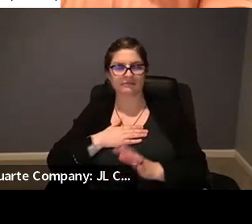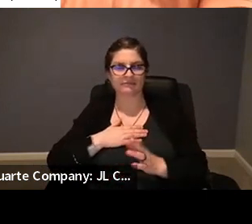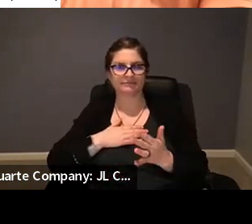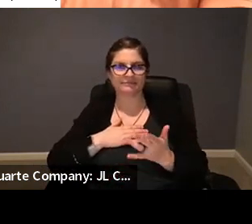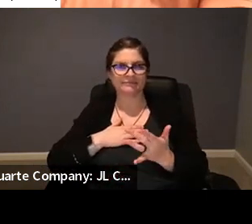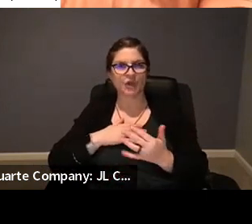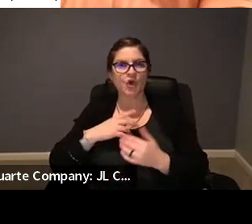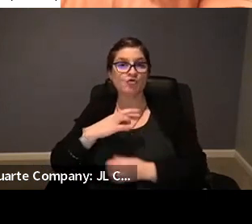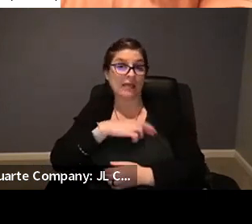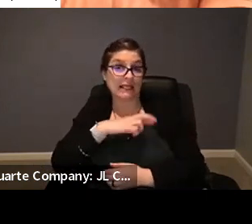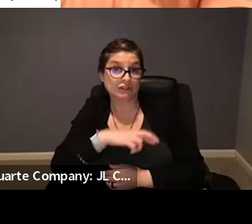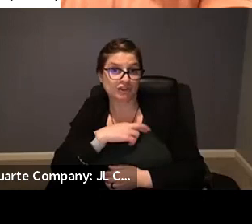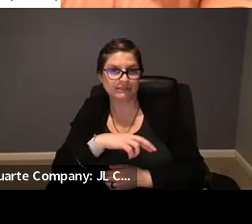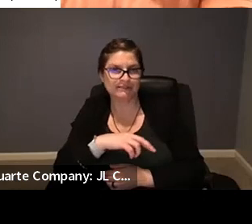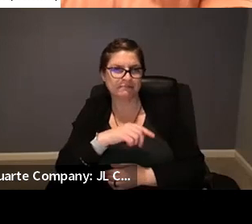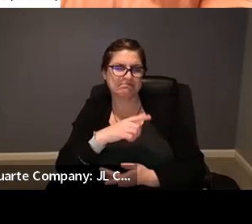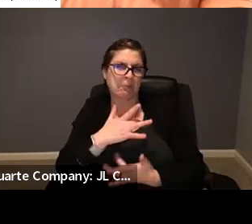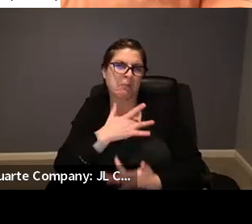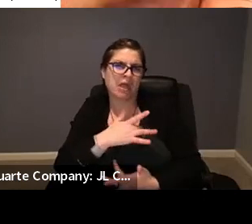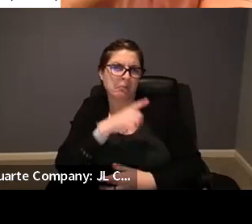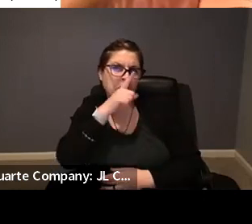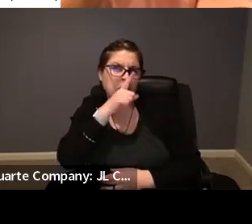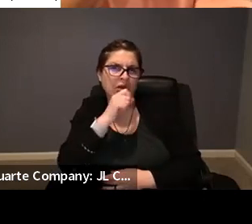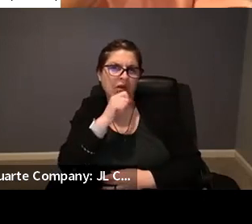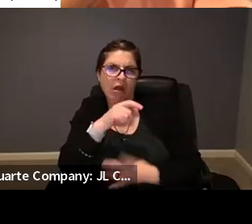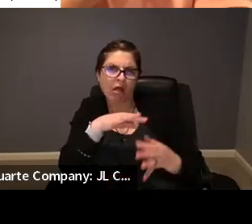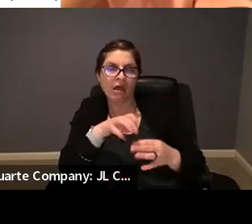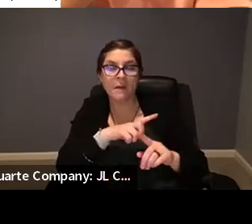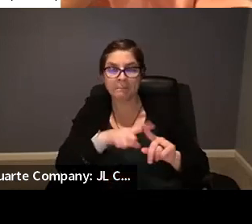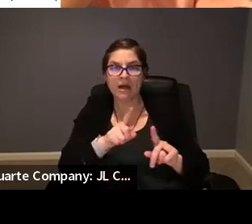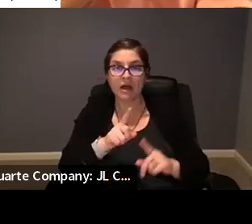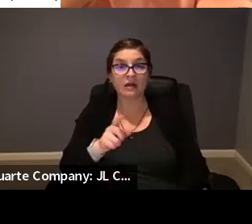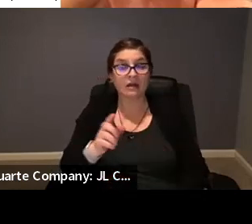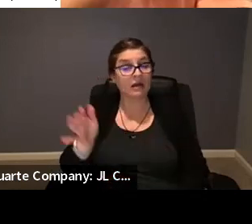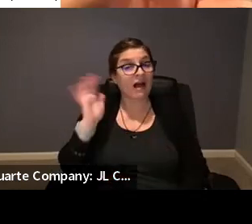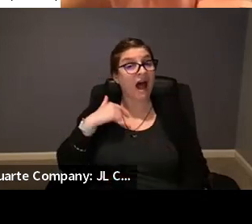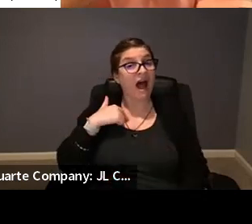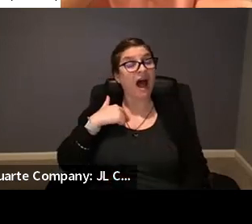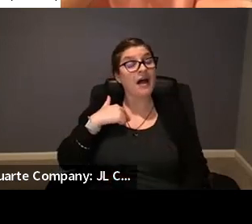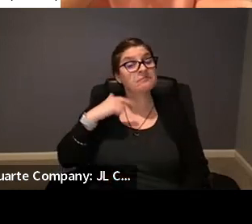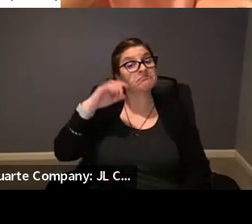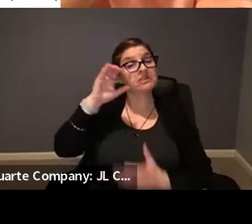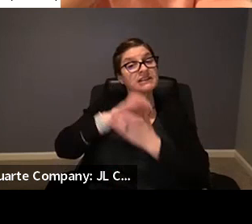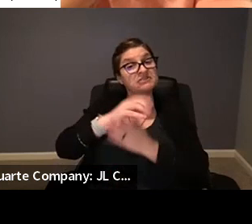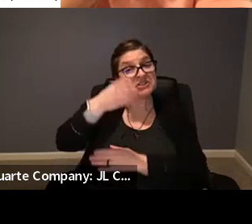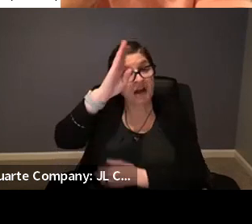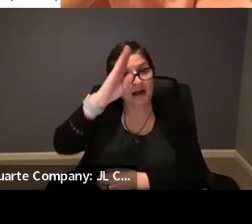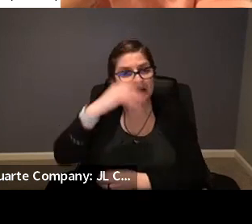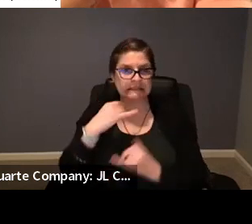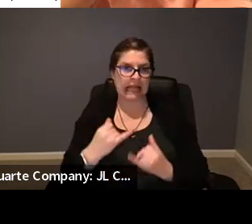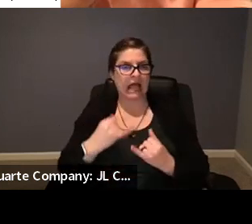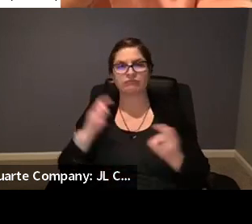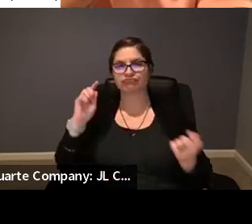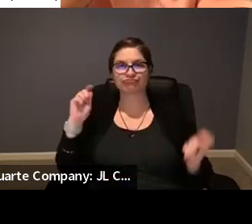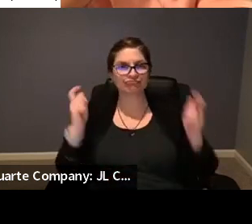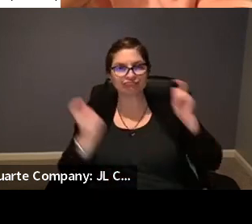my religion. I don't really talk about my religion that much. At the time, I did believe in God. I have very different views now, but